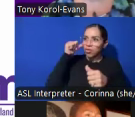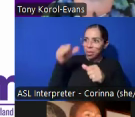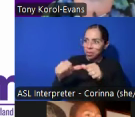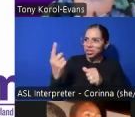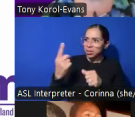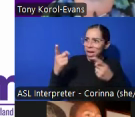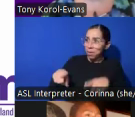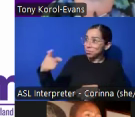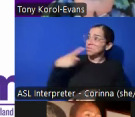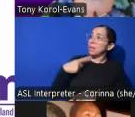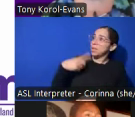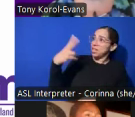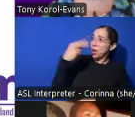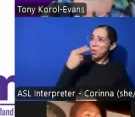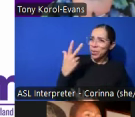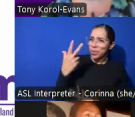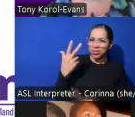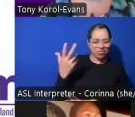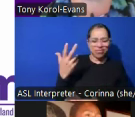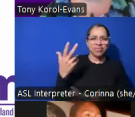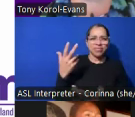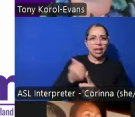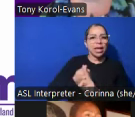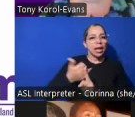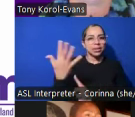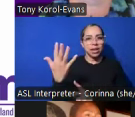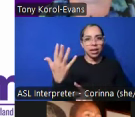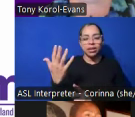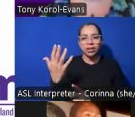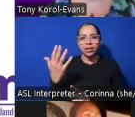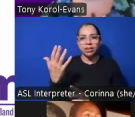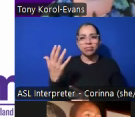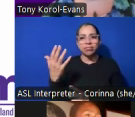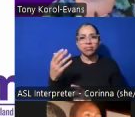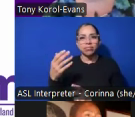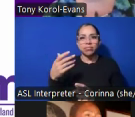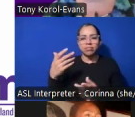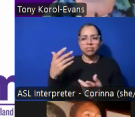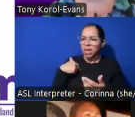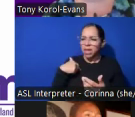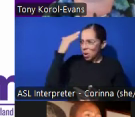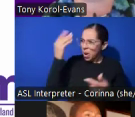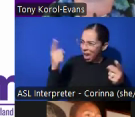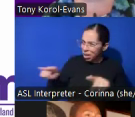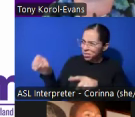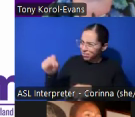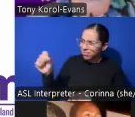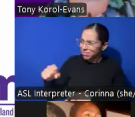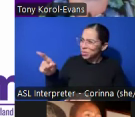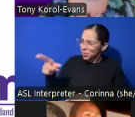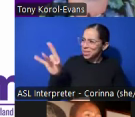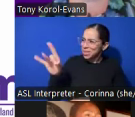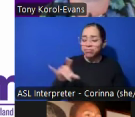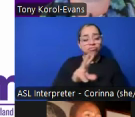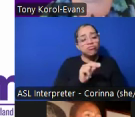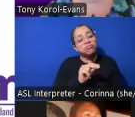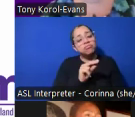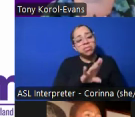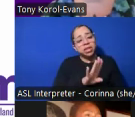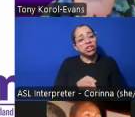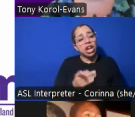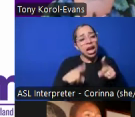happen, right? That's what the person's telling them. They're like, no, I know this happened. They're like, no, no, it didn't. You're